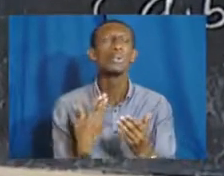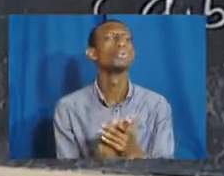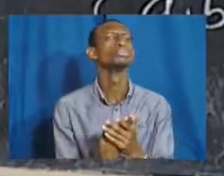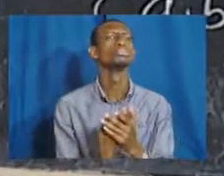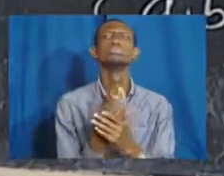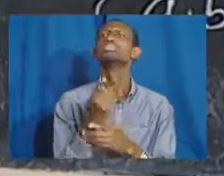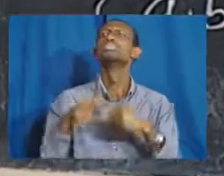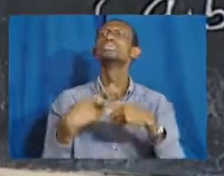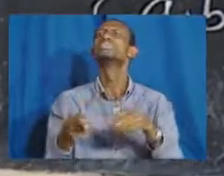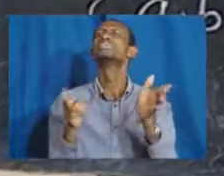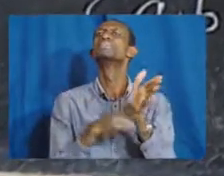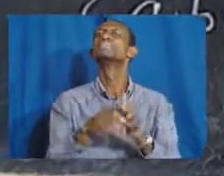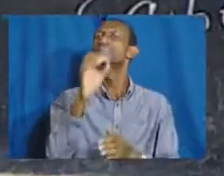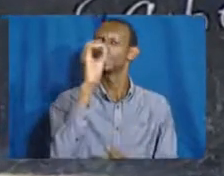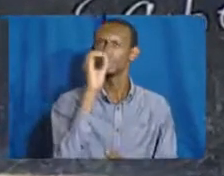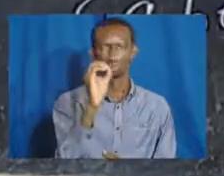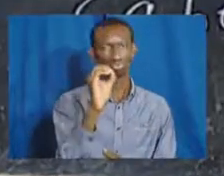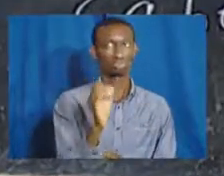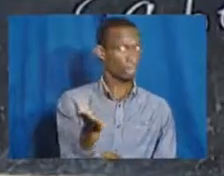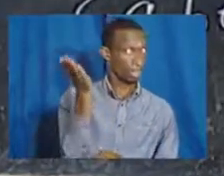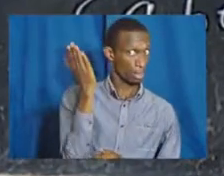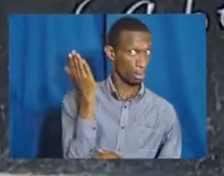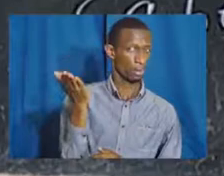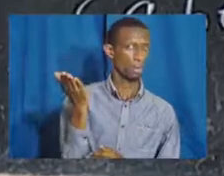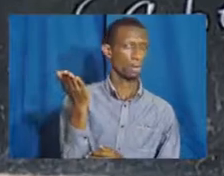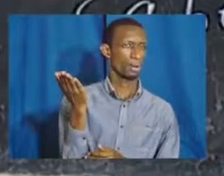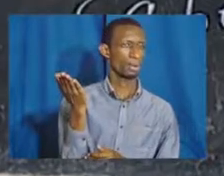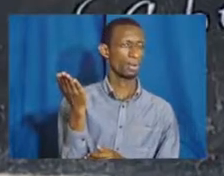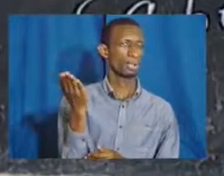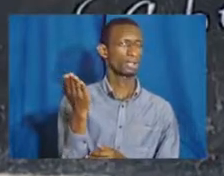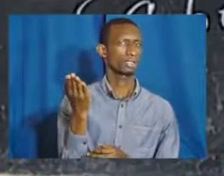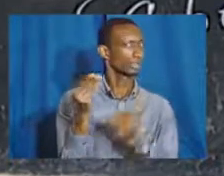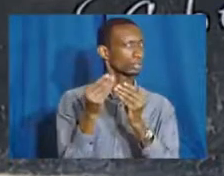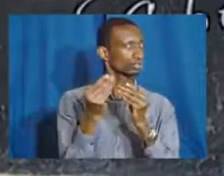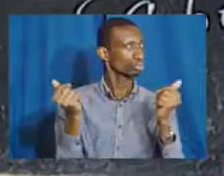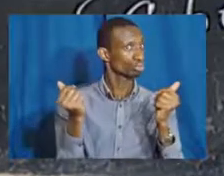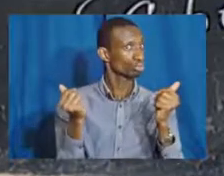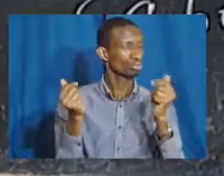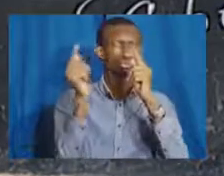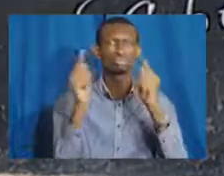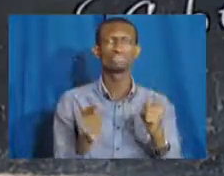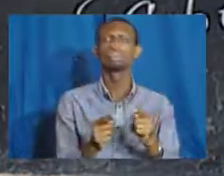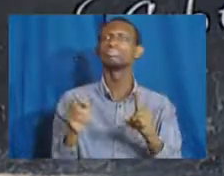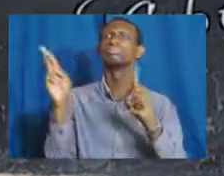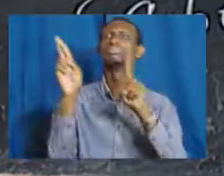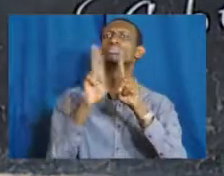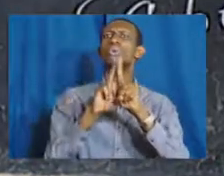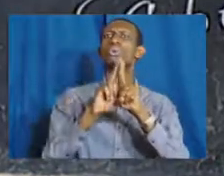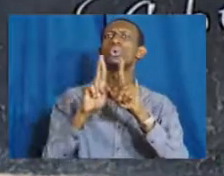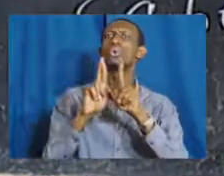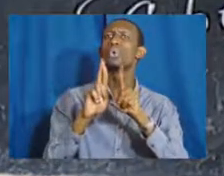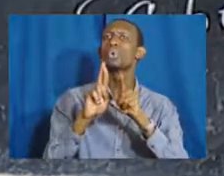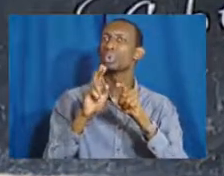is equal to zero. So for this case, the set of solution is R. Is it